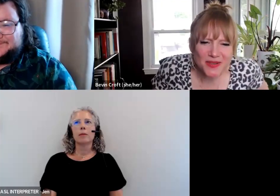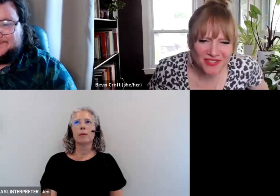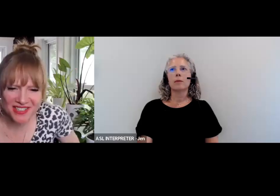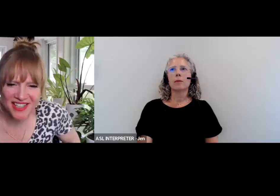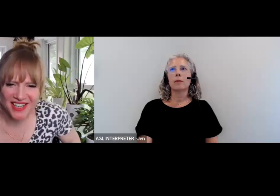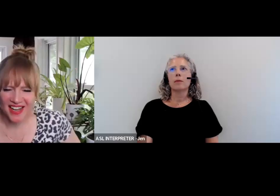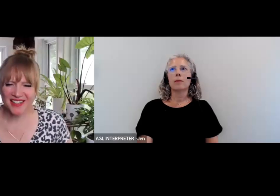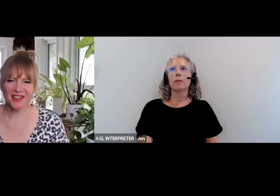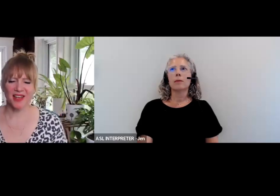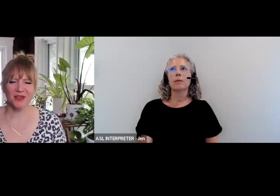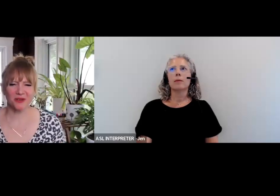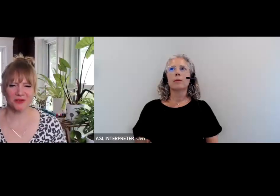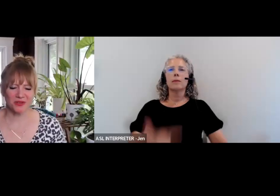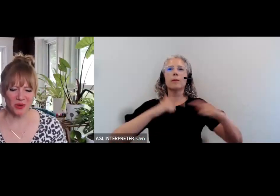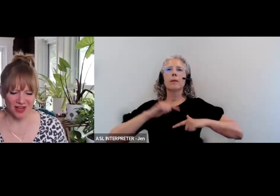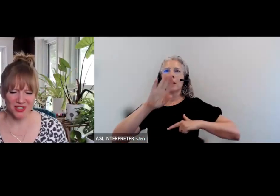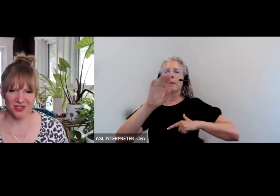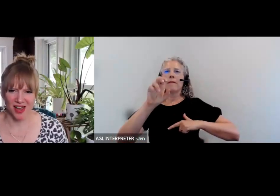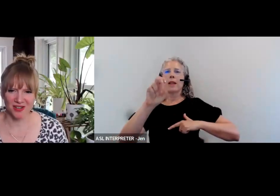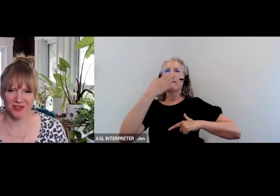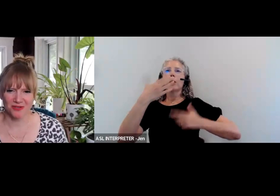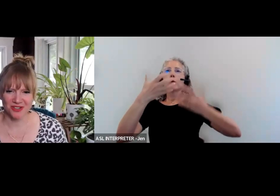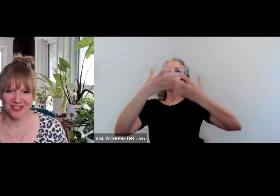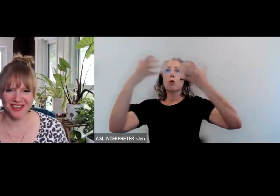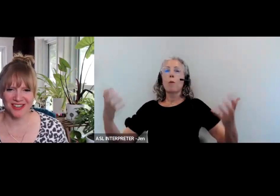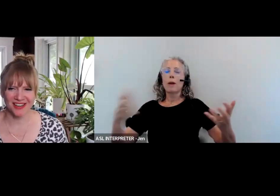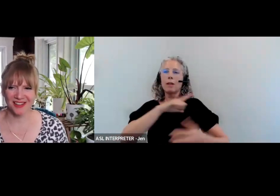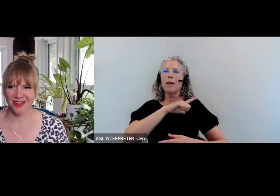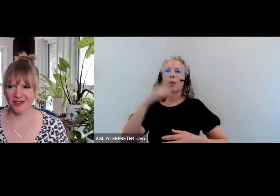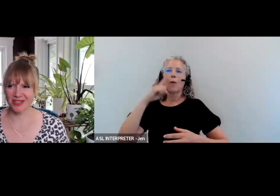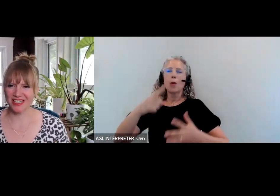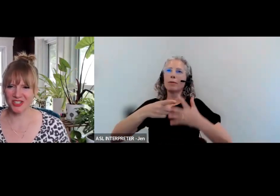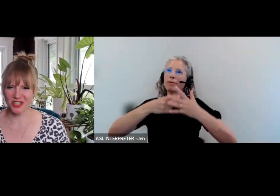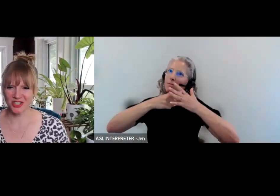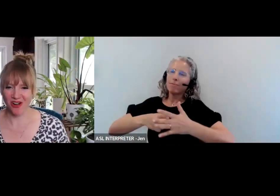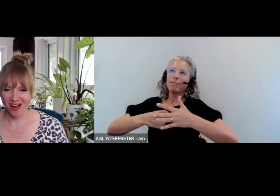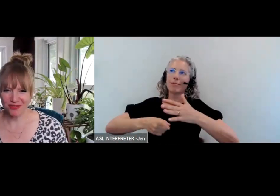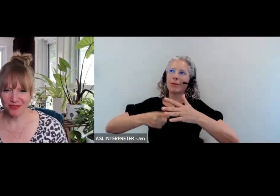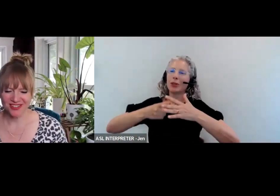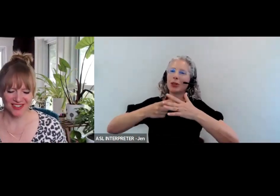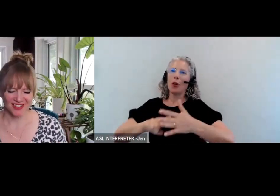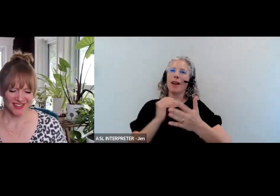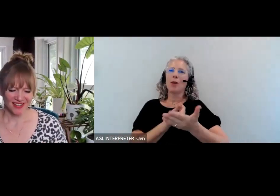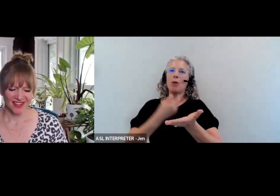This is Bevan again. Thank you so much, Lionel, for kicking the conversation off.